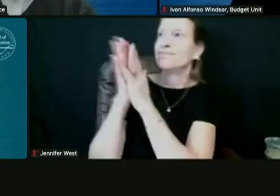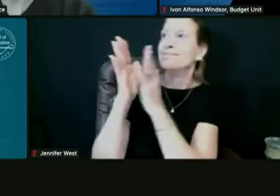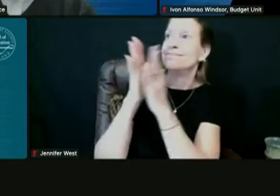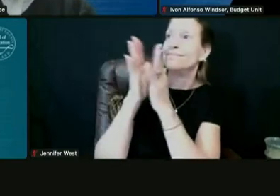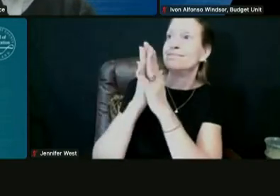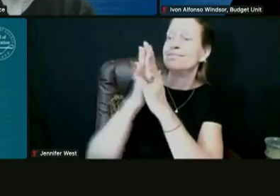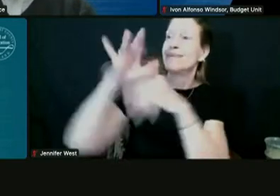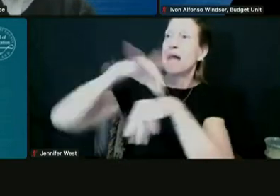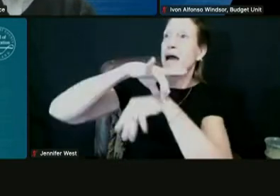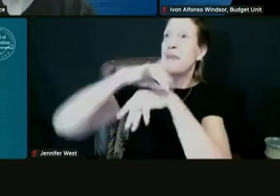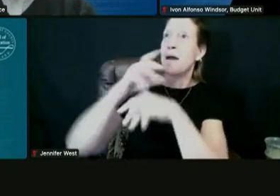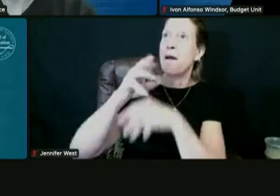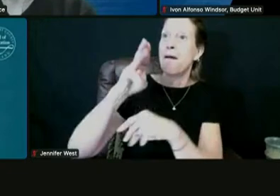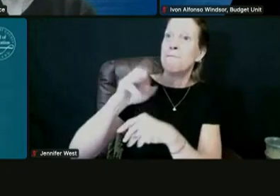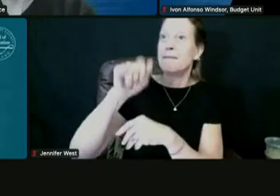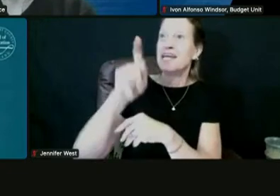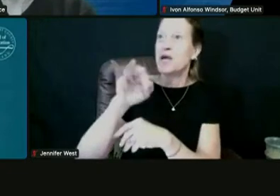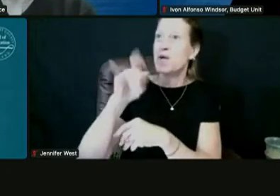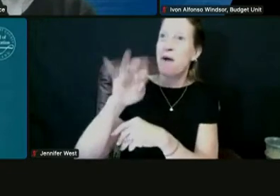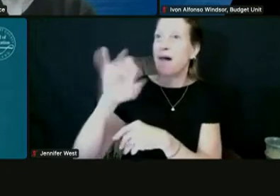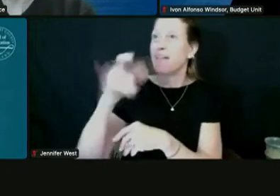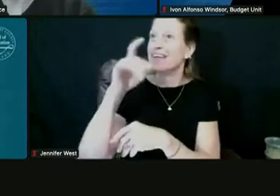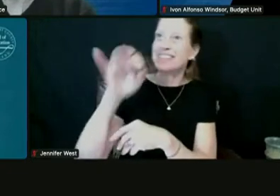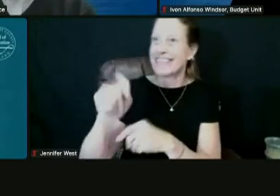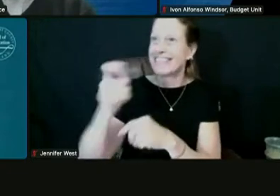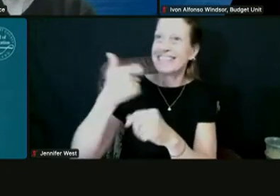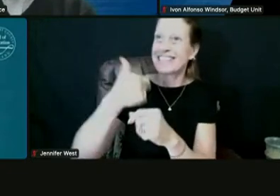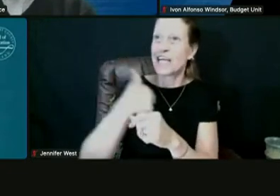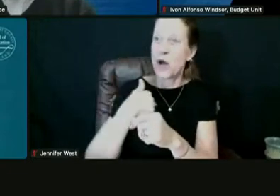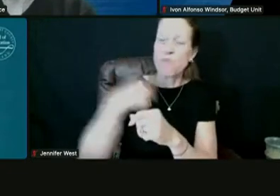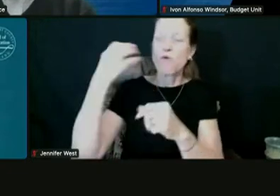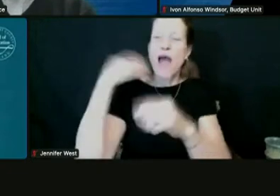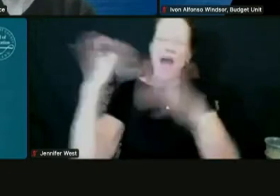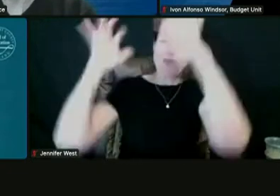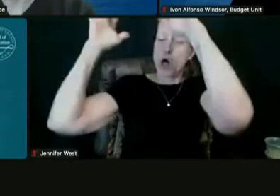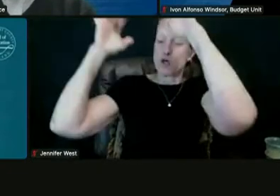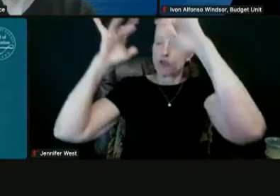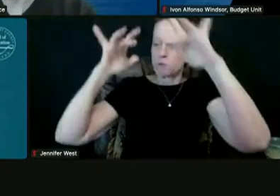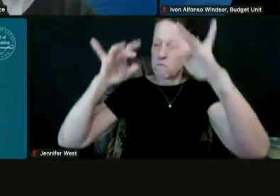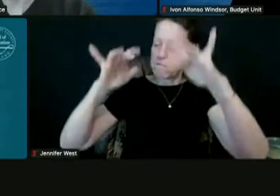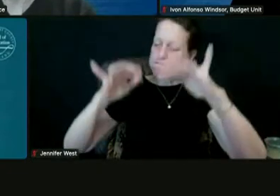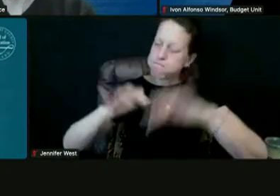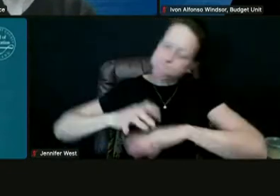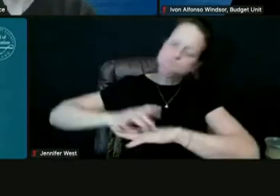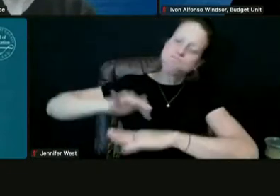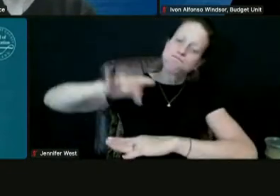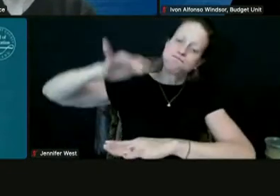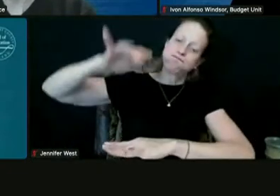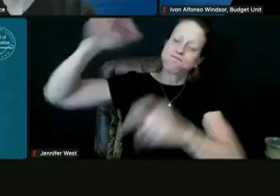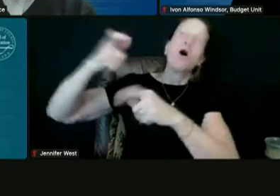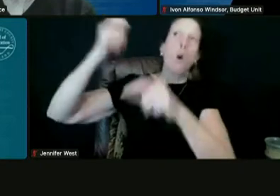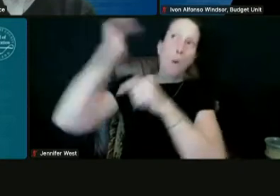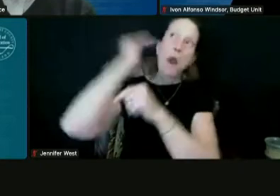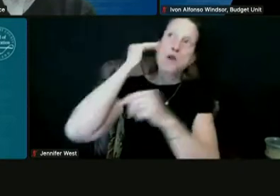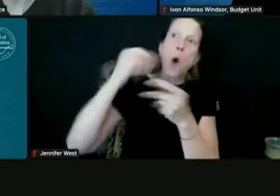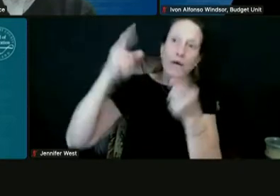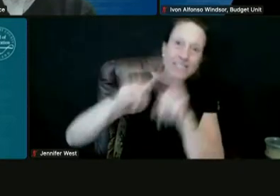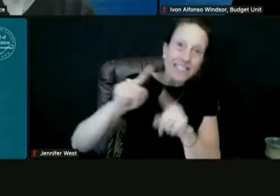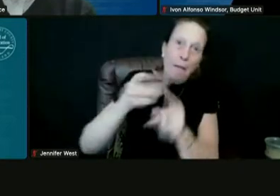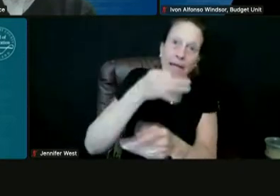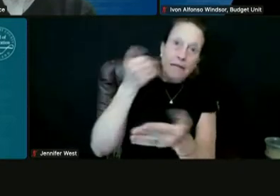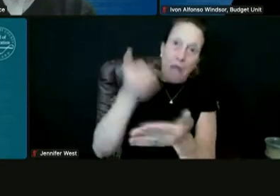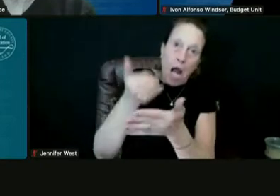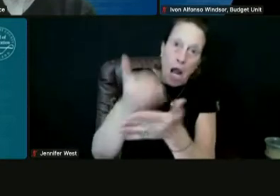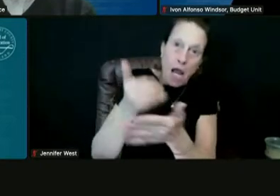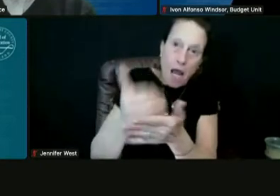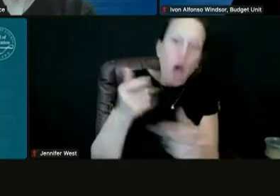we're going to have like a snowbageddon or something like that, we tend to get a good heads up about that. So then we can prepare our students and our staff to be